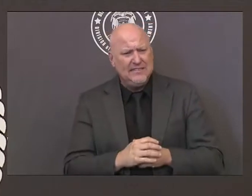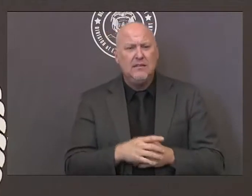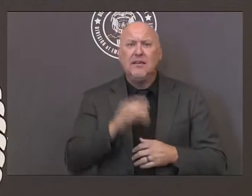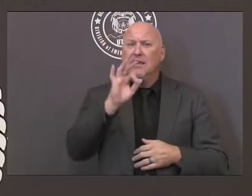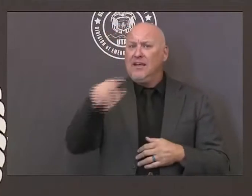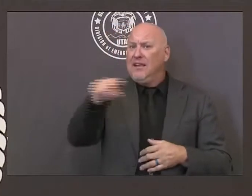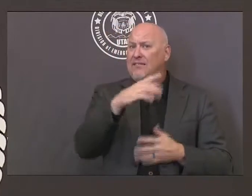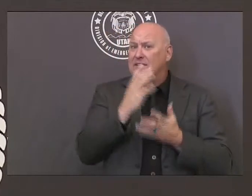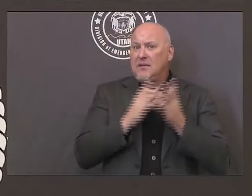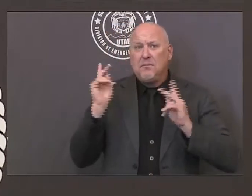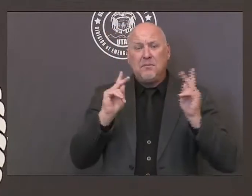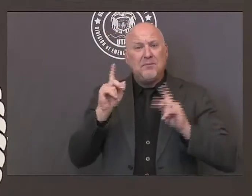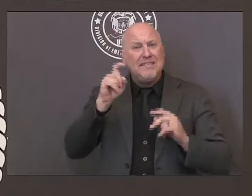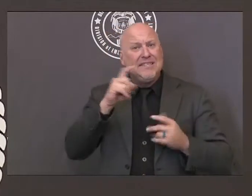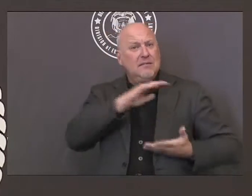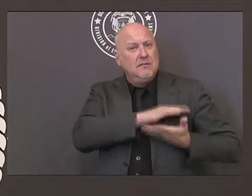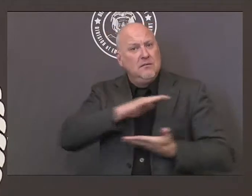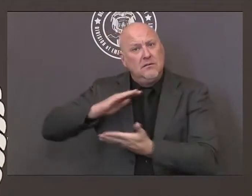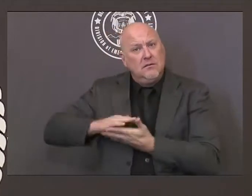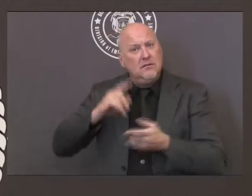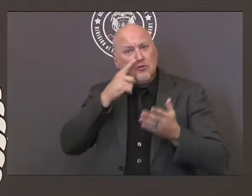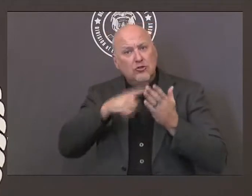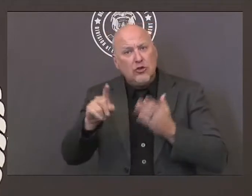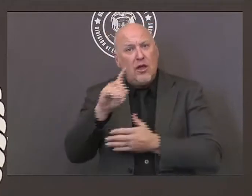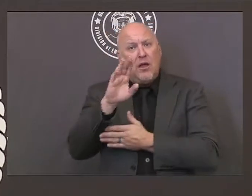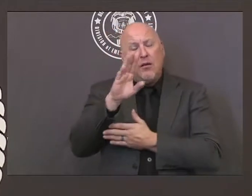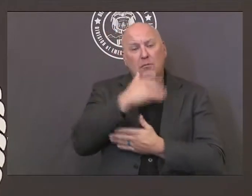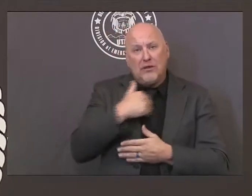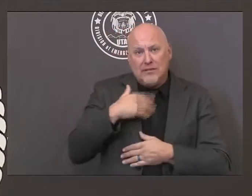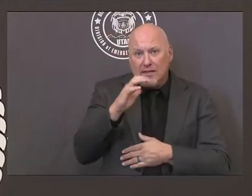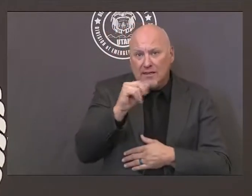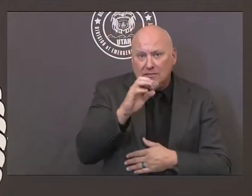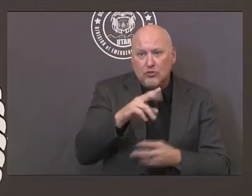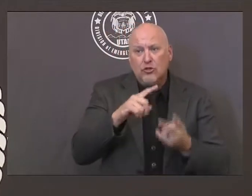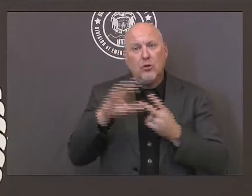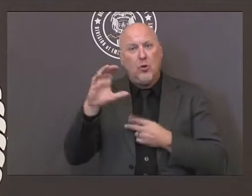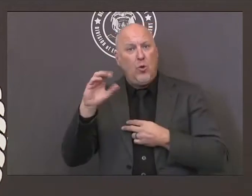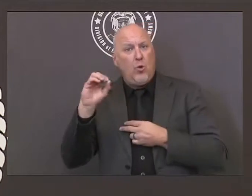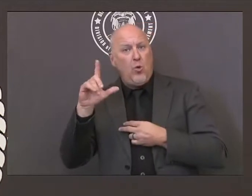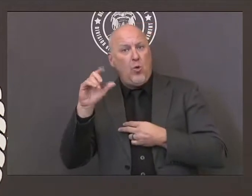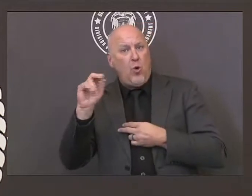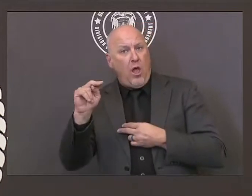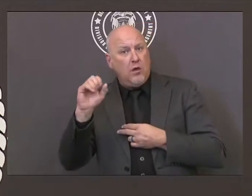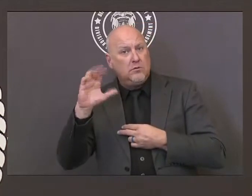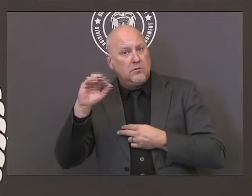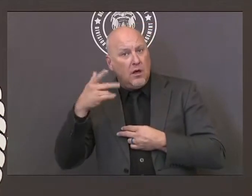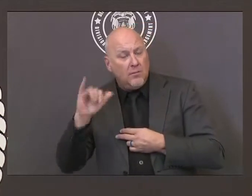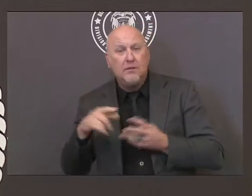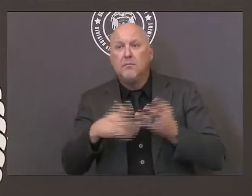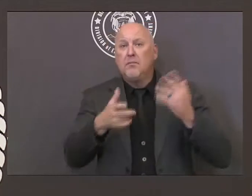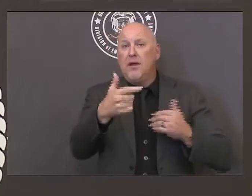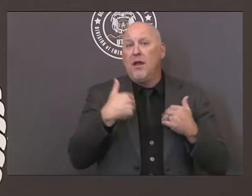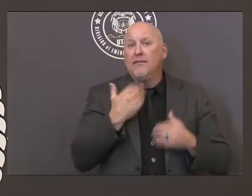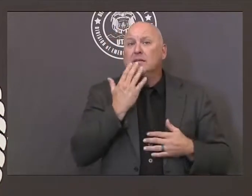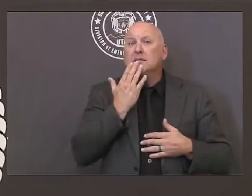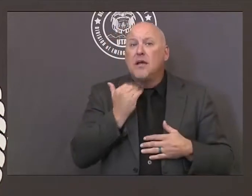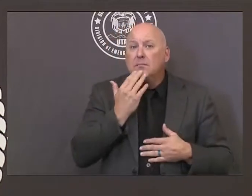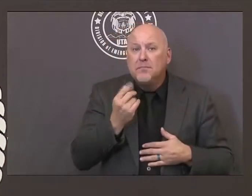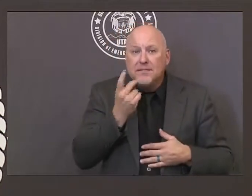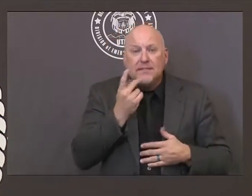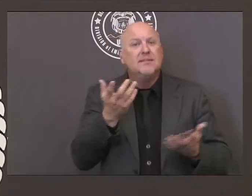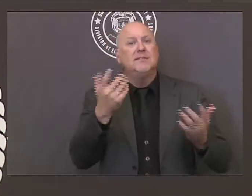done. If you have diabetes, if you have heart disease, if you have any other type of medical condition, please check in with